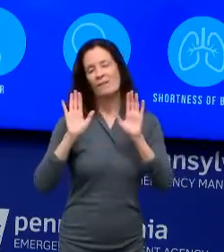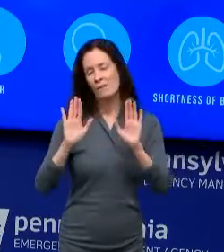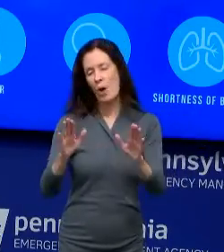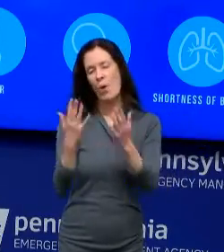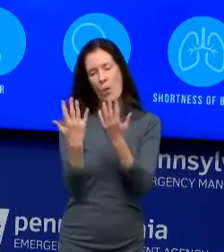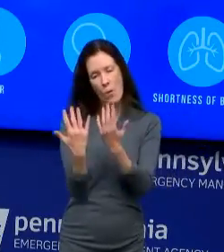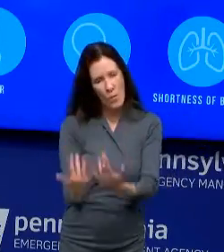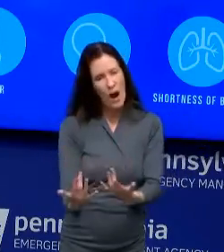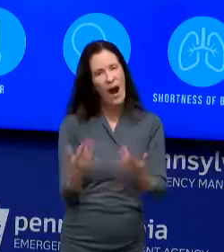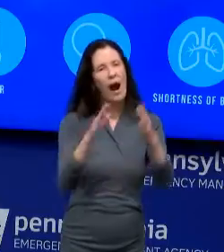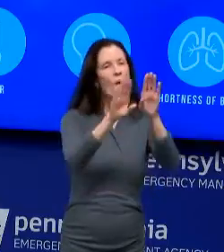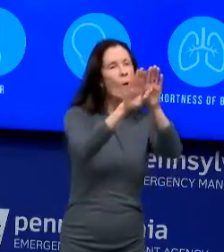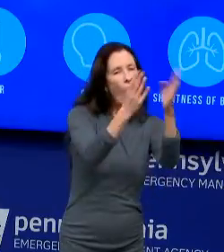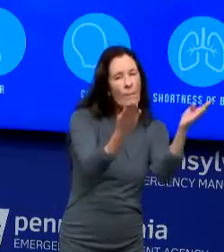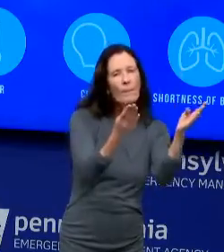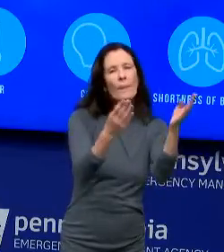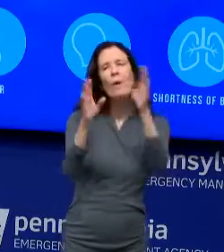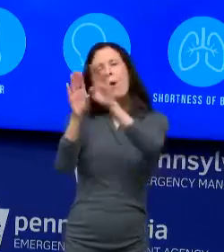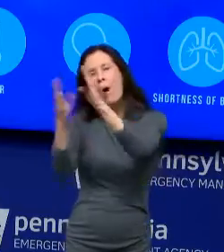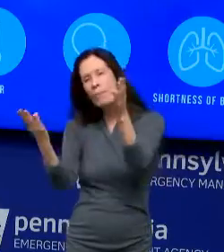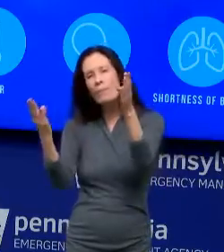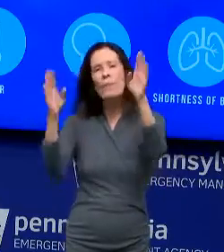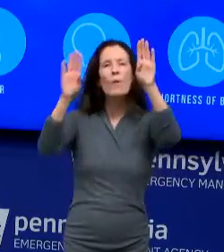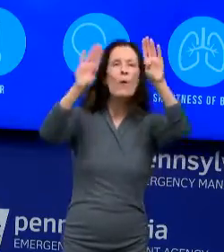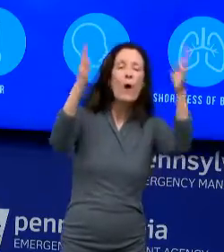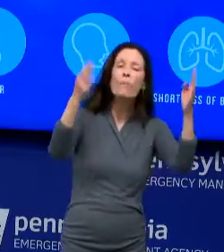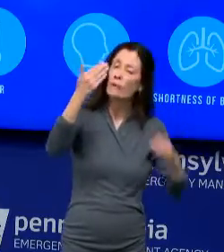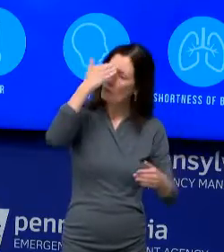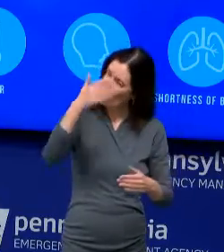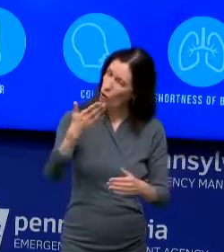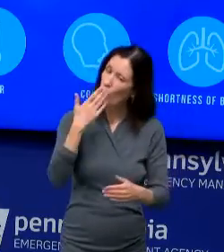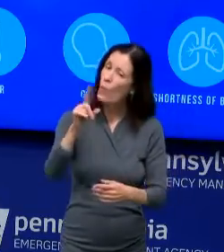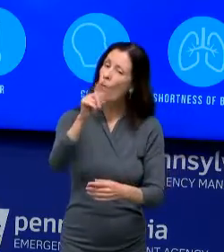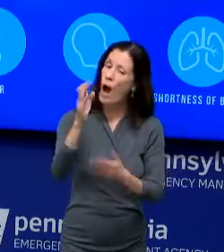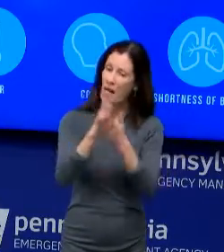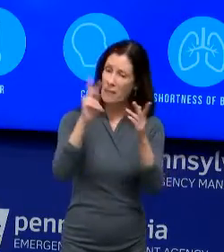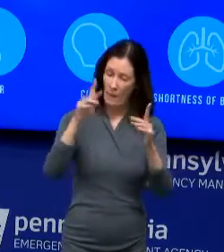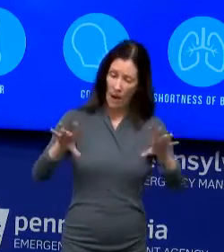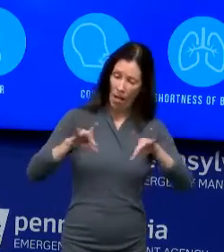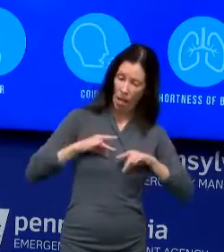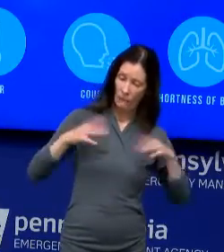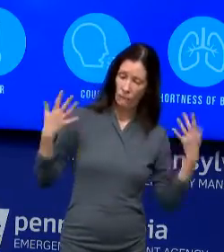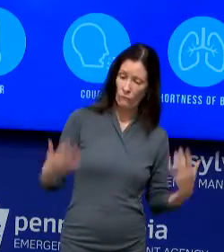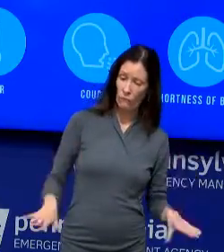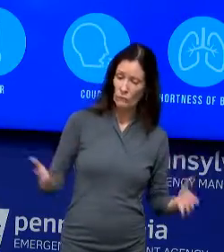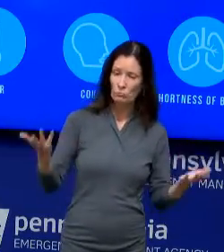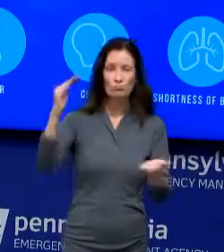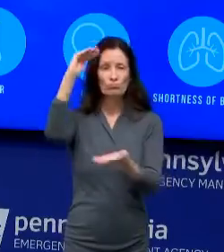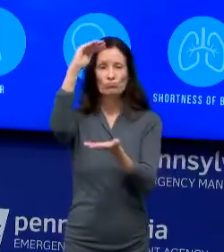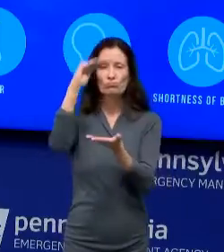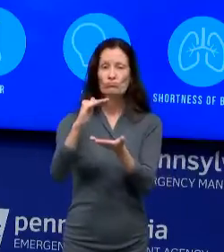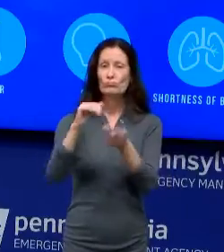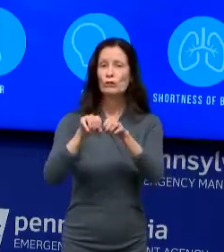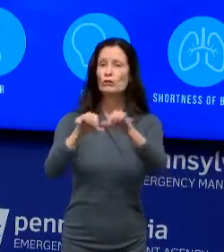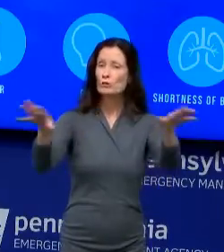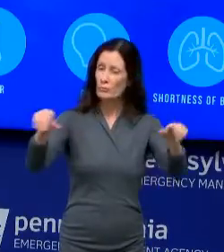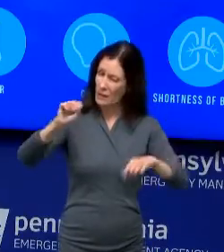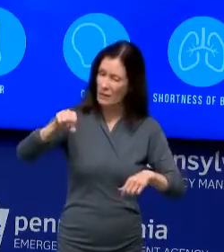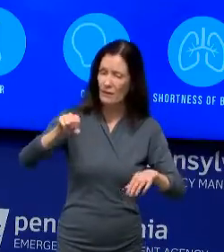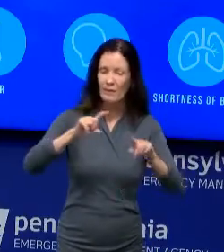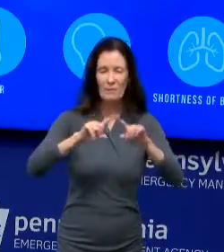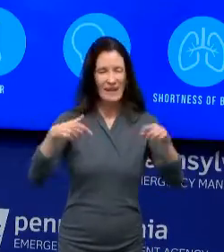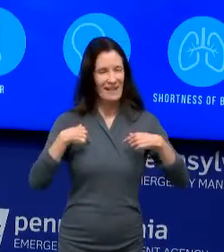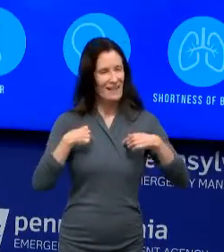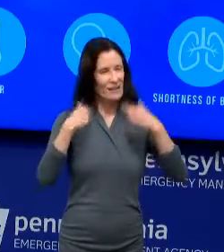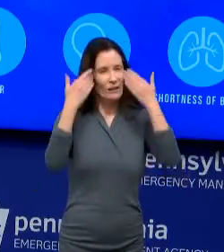raises a good question. I had mentioned that previously, but to repeat, we need to know a lot more about immunity to